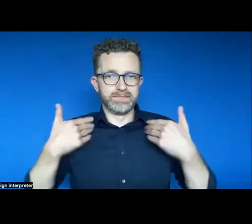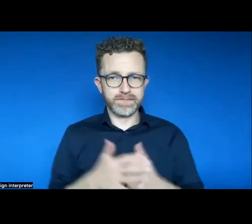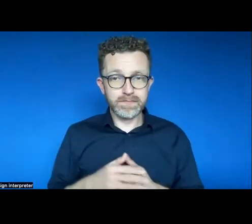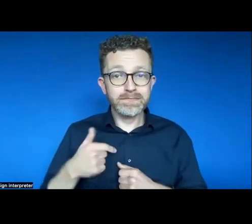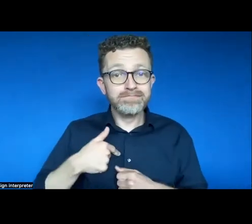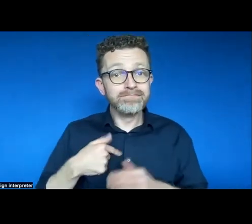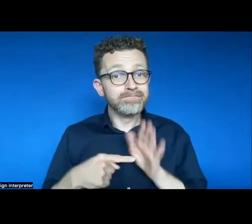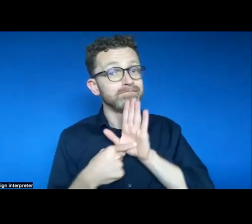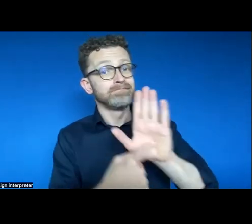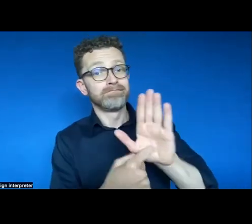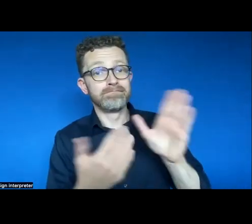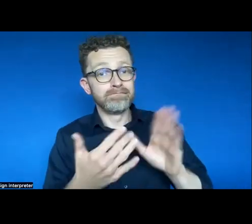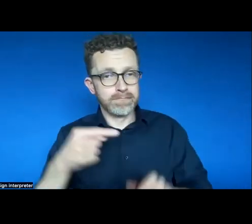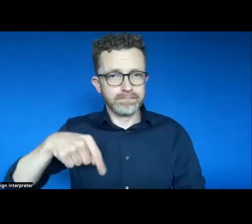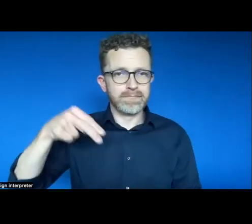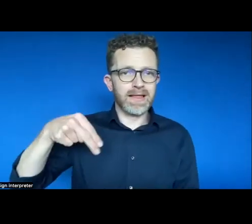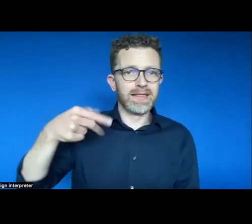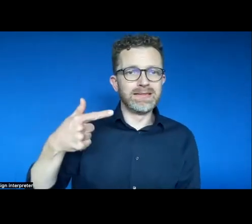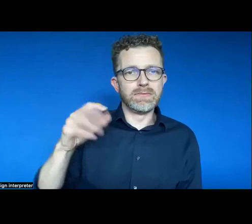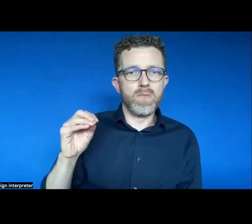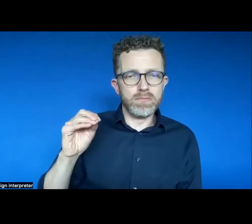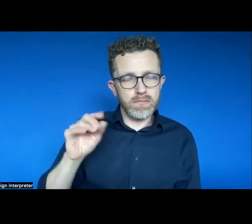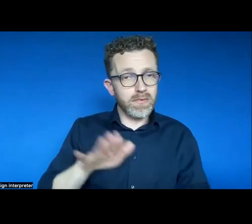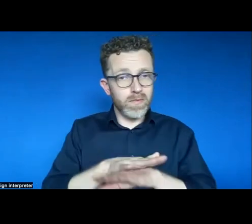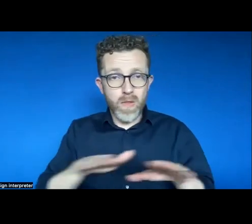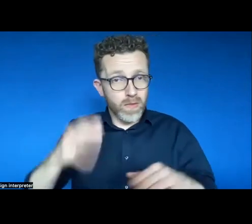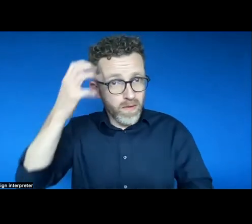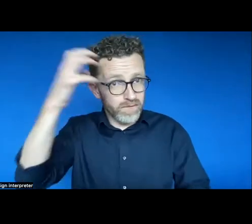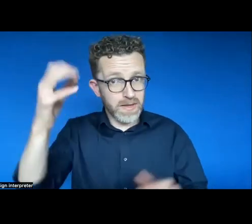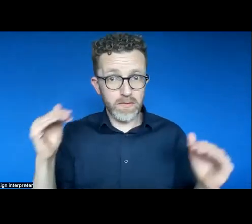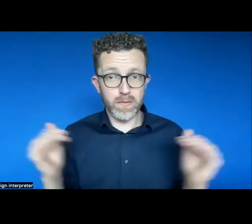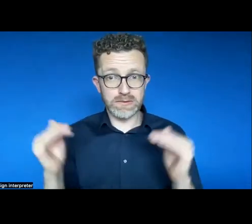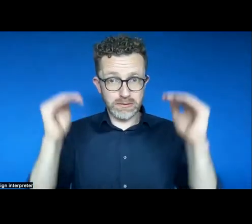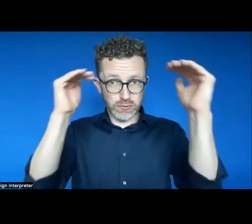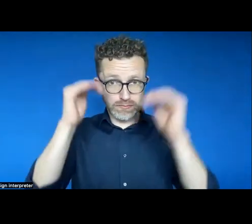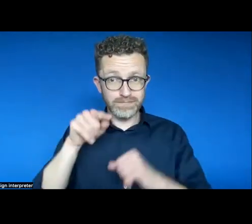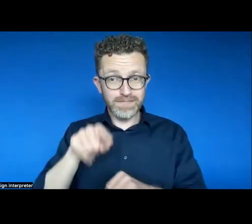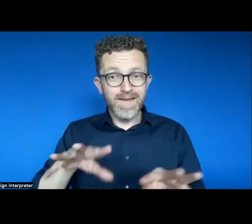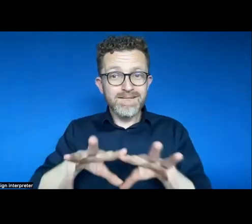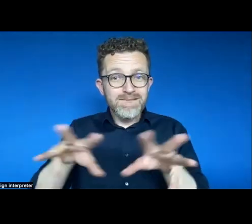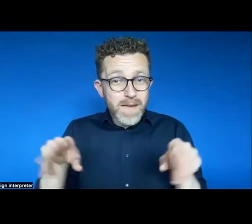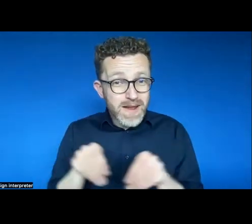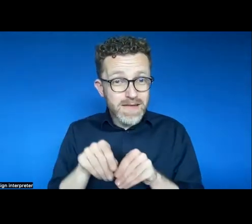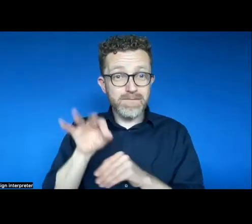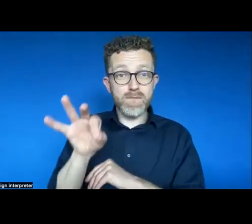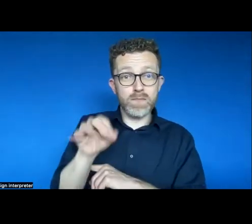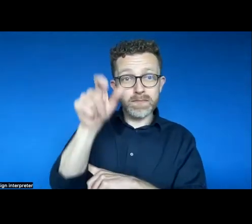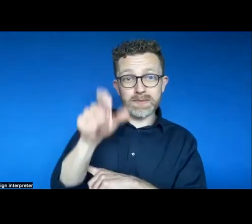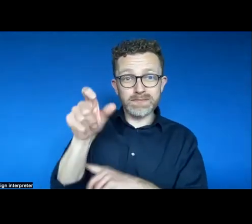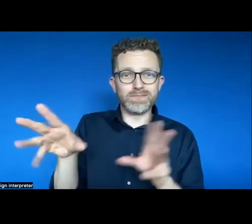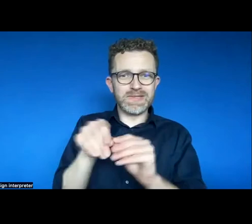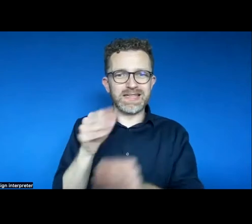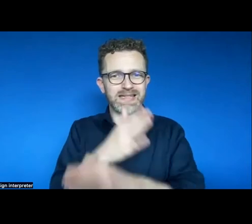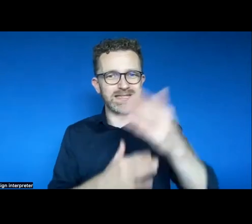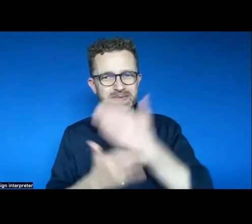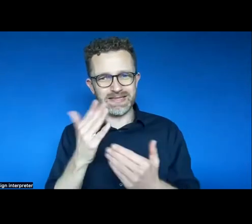is located in Kyiv, Solomiansky region. And also I am a manager